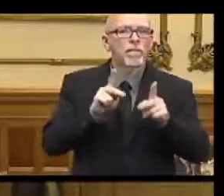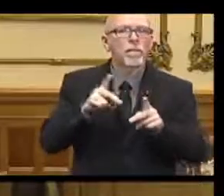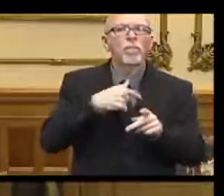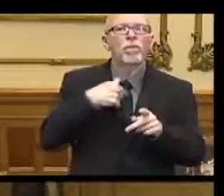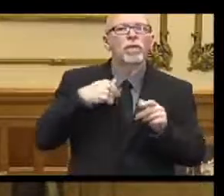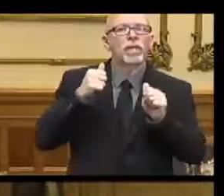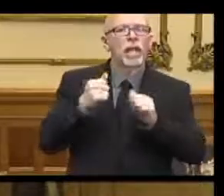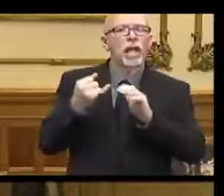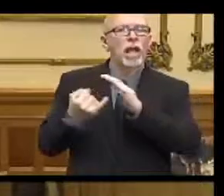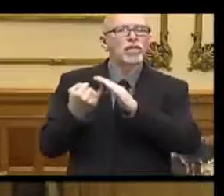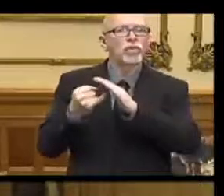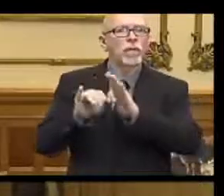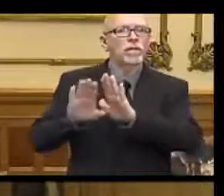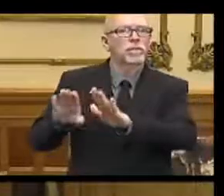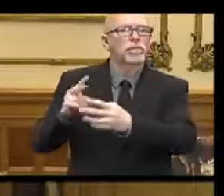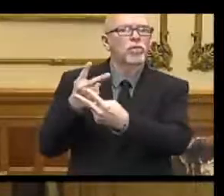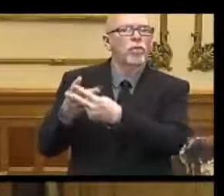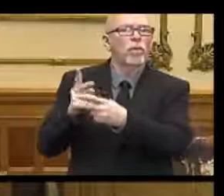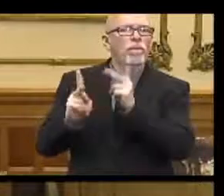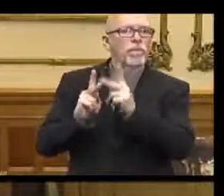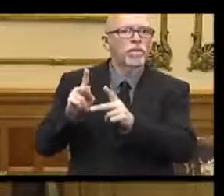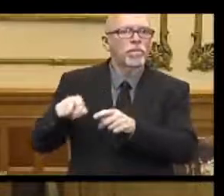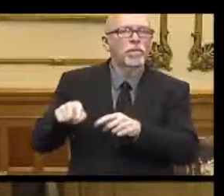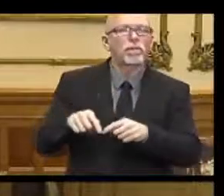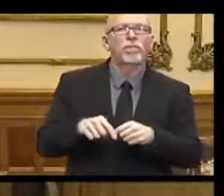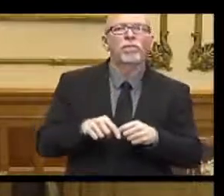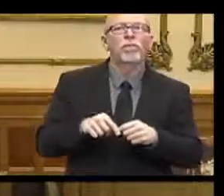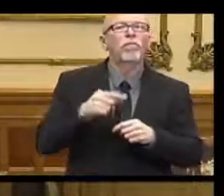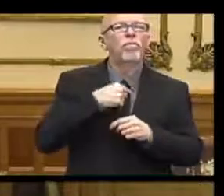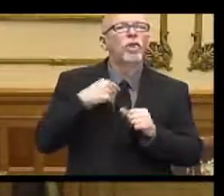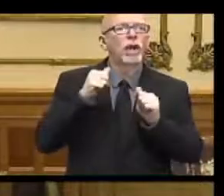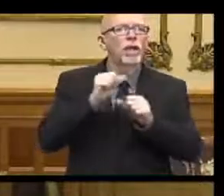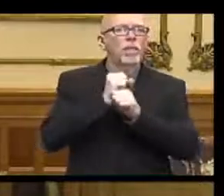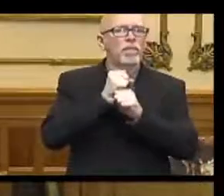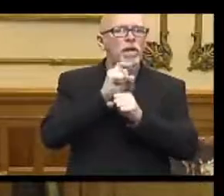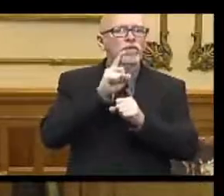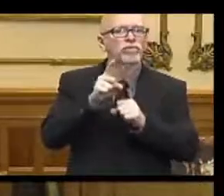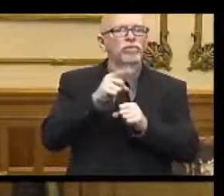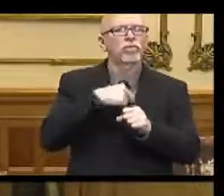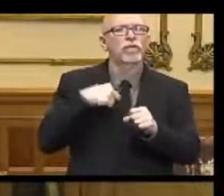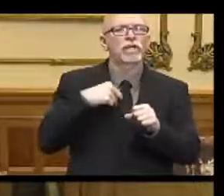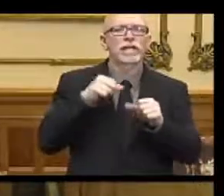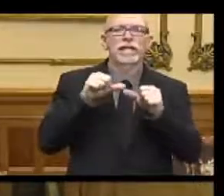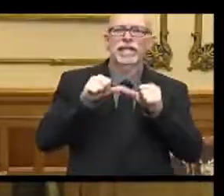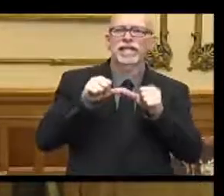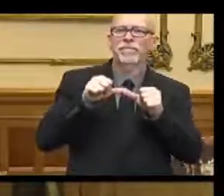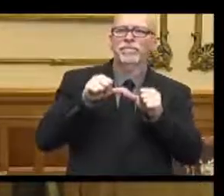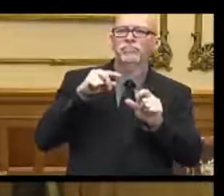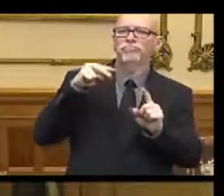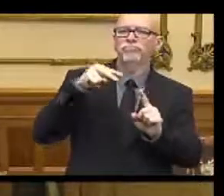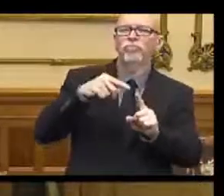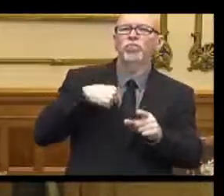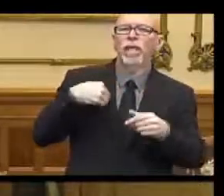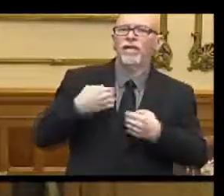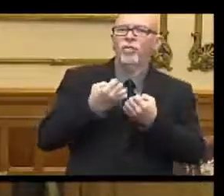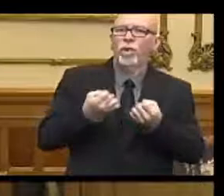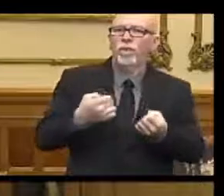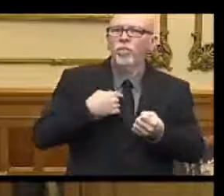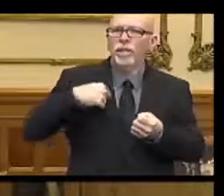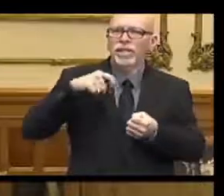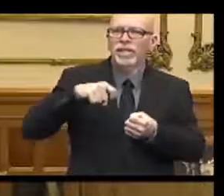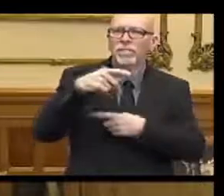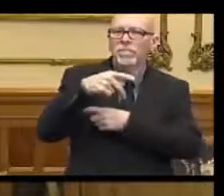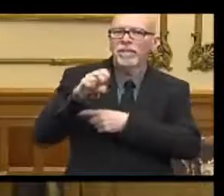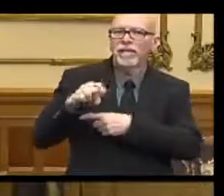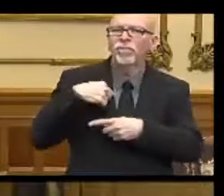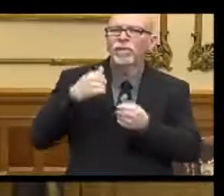can isolate and quarantine people, and we can make sure that we are able to stay on top of that. We'll have the PPE that we need to be able